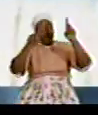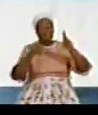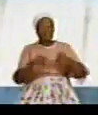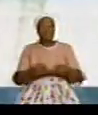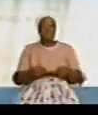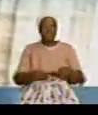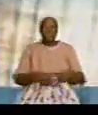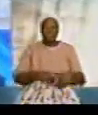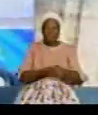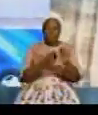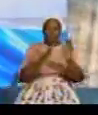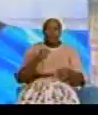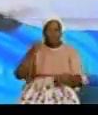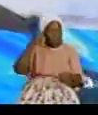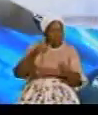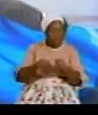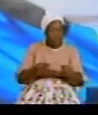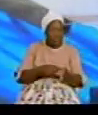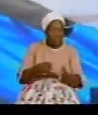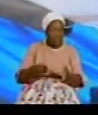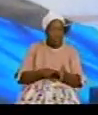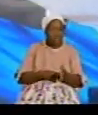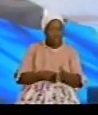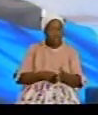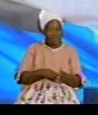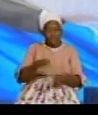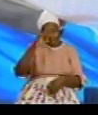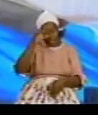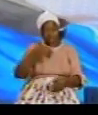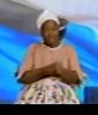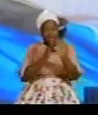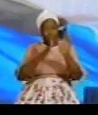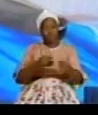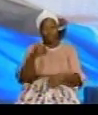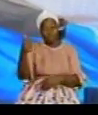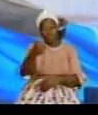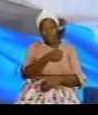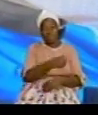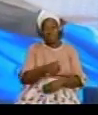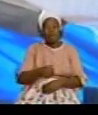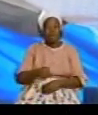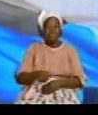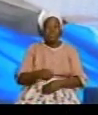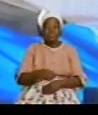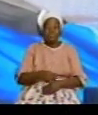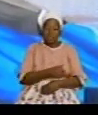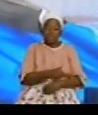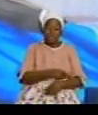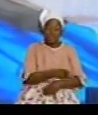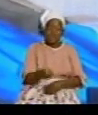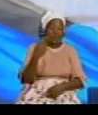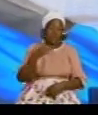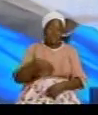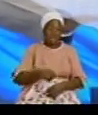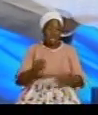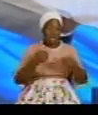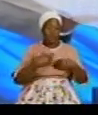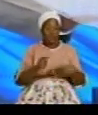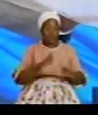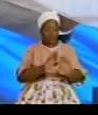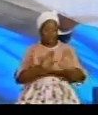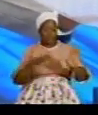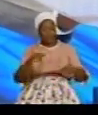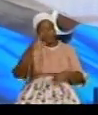You remember those disciples themselves? They were still having the fear of men. Until